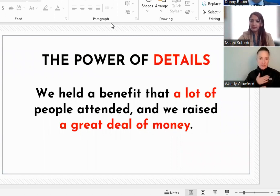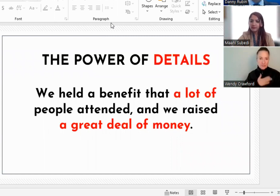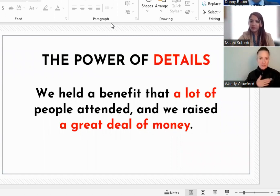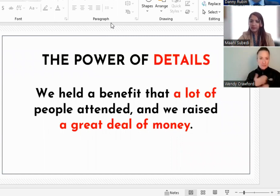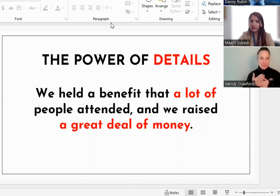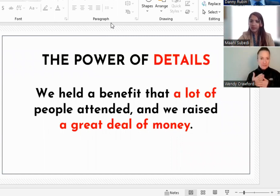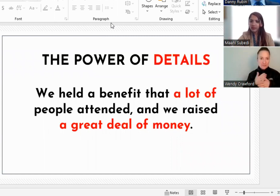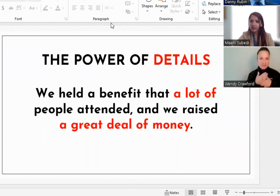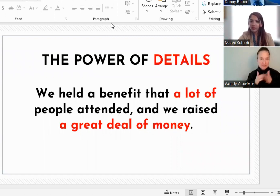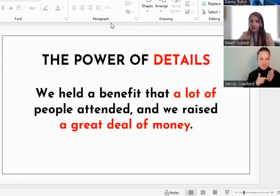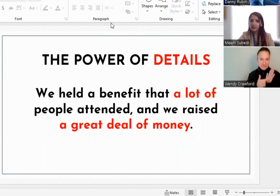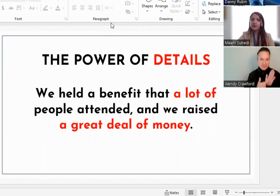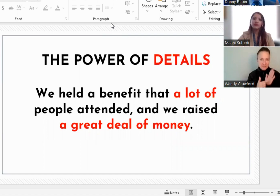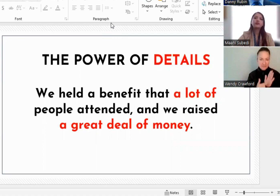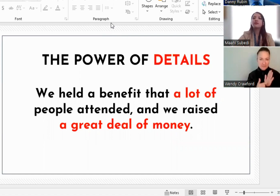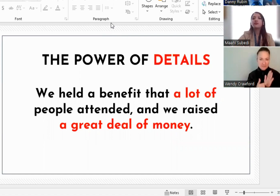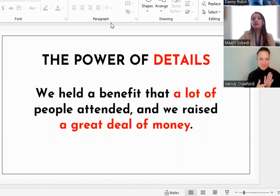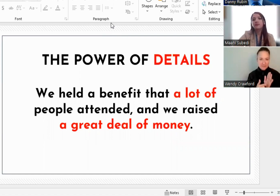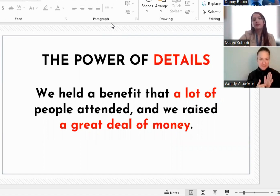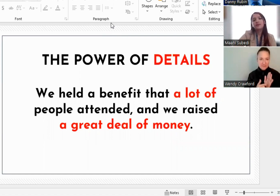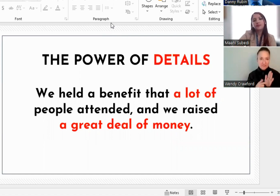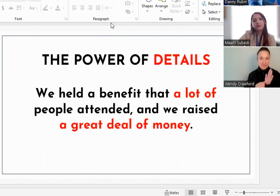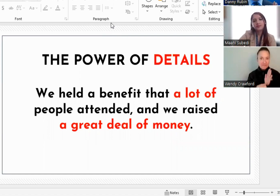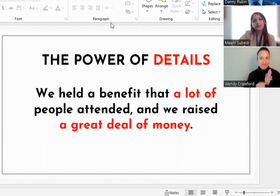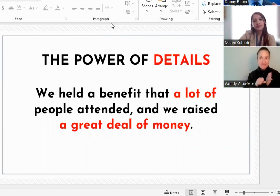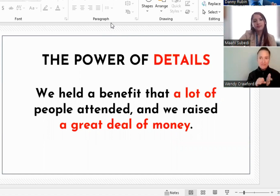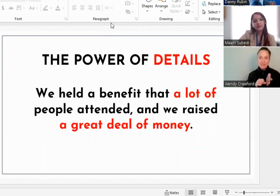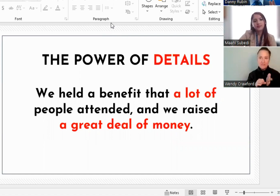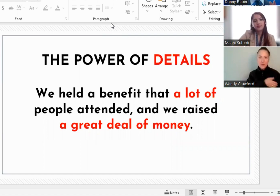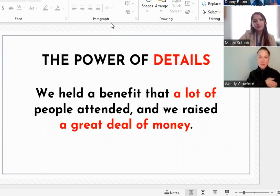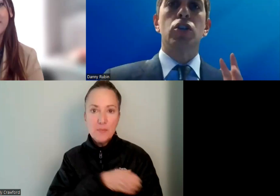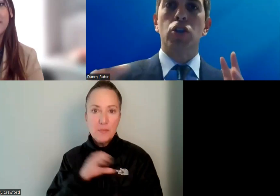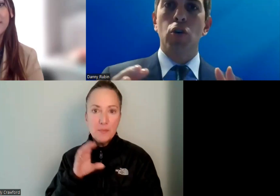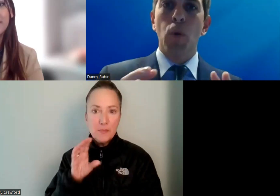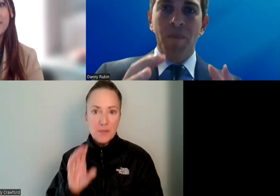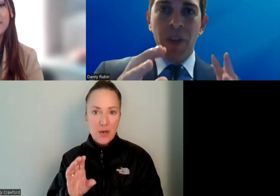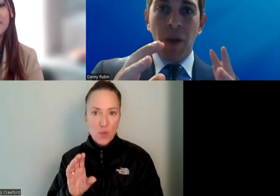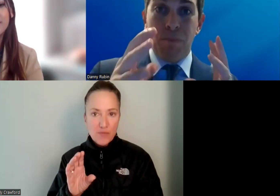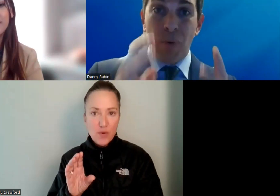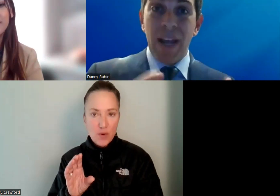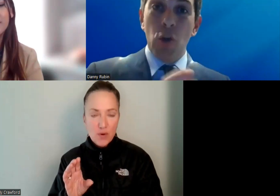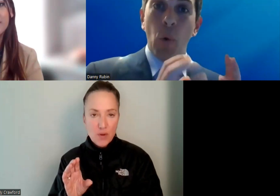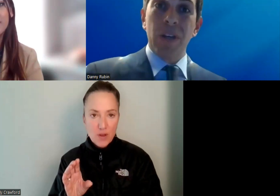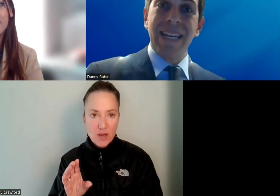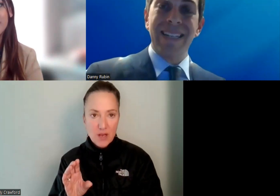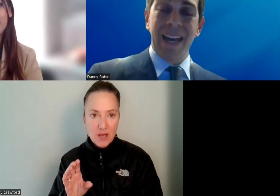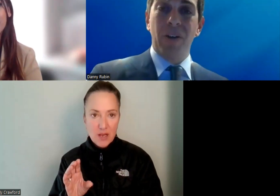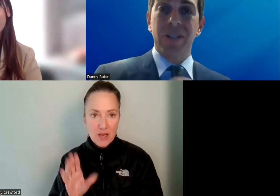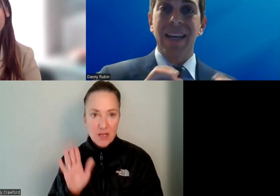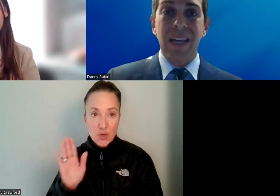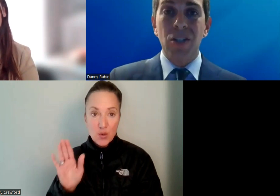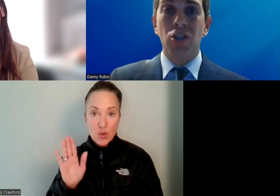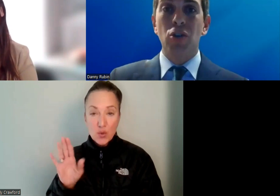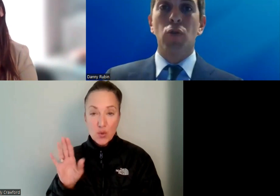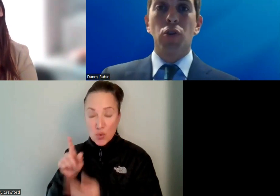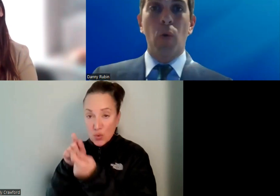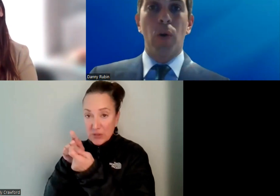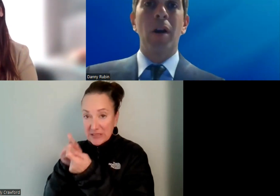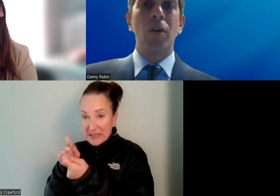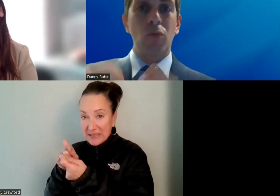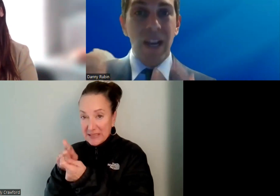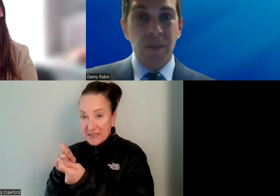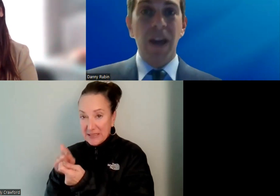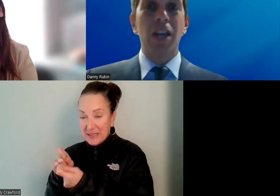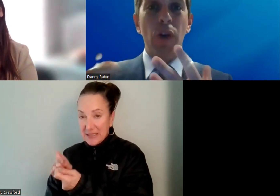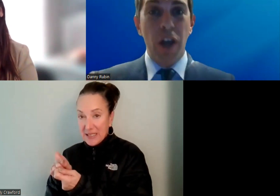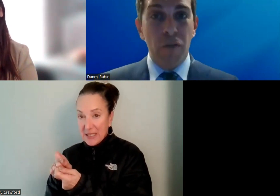sharing these examples. I can't stress to you enough how powerful it is to bring your details into